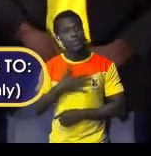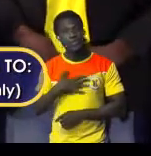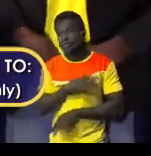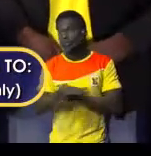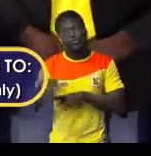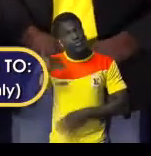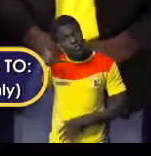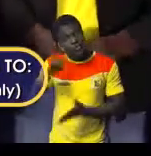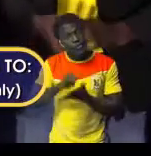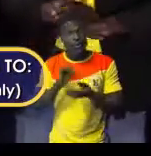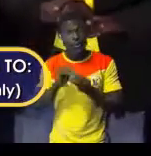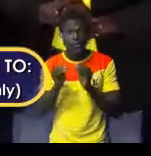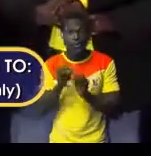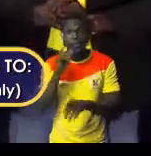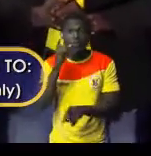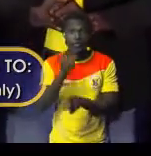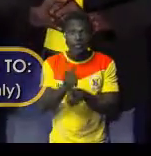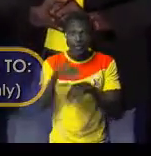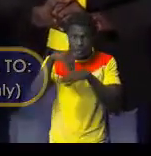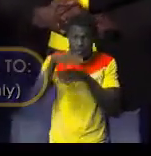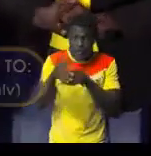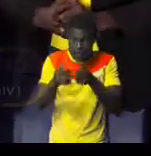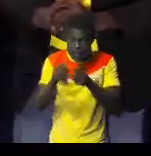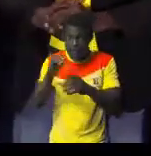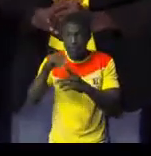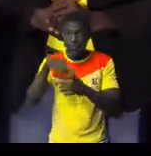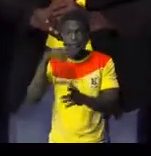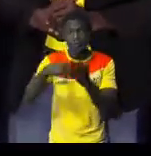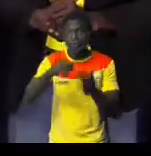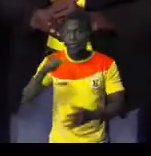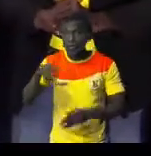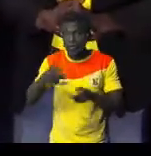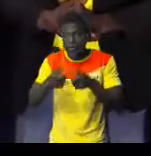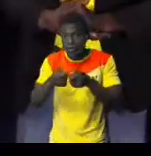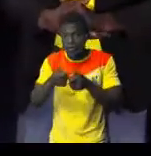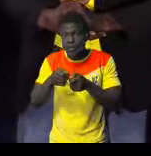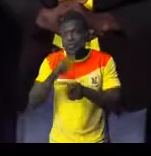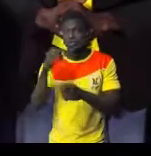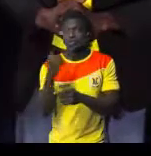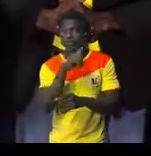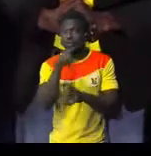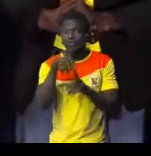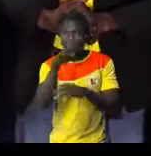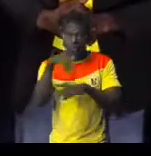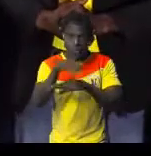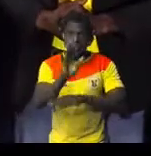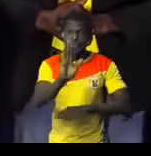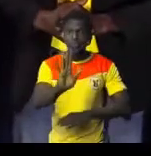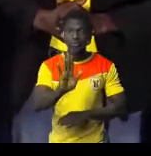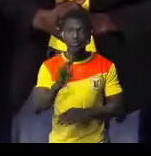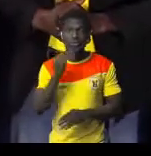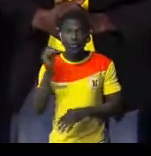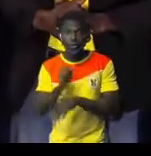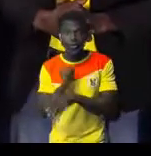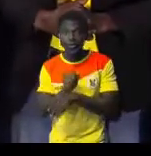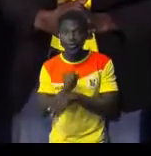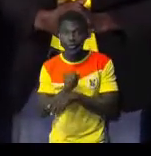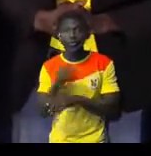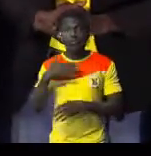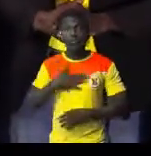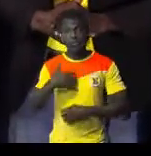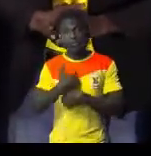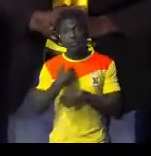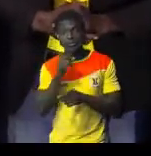081-50-86-5663. Please do not call that number. Just send SMS or WhatsApp messages only. And when you are sending your